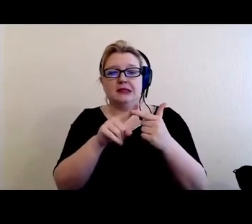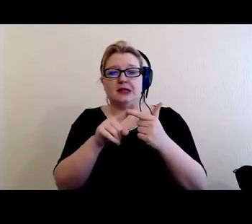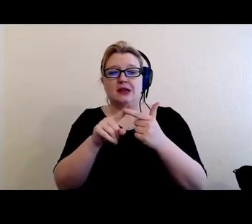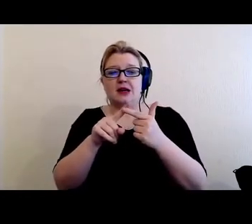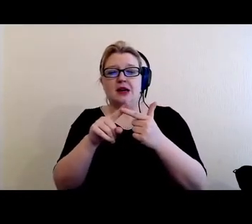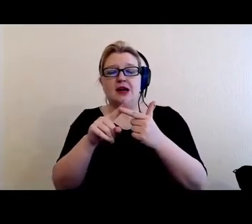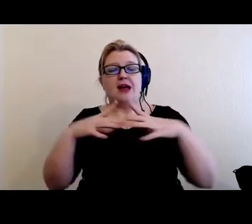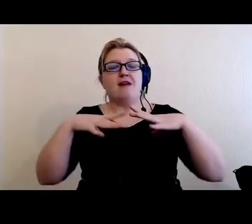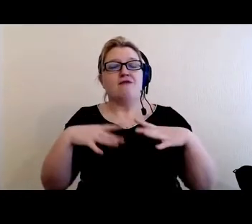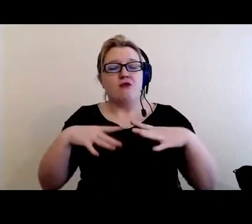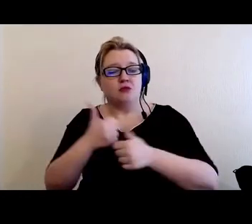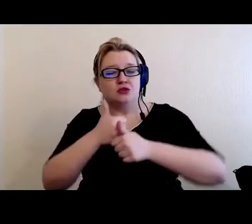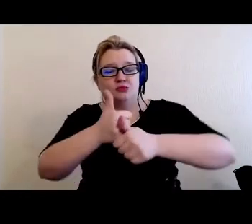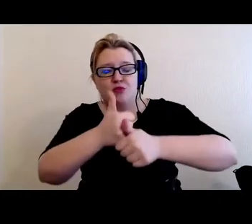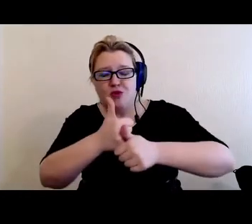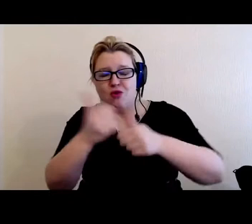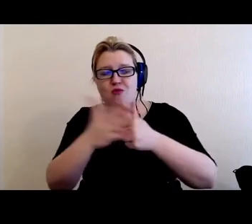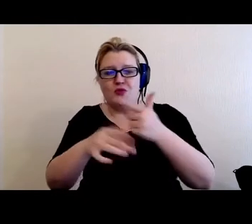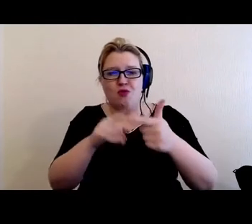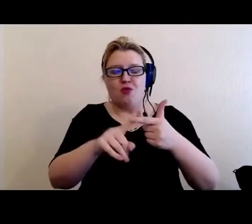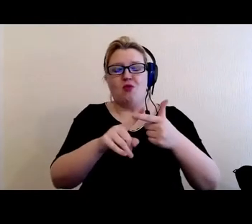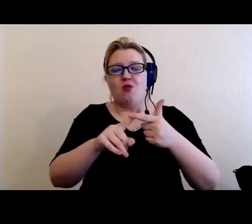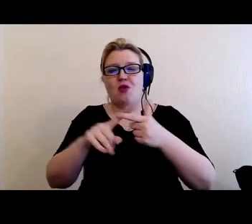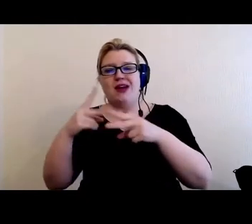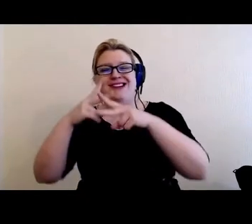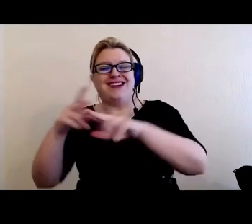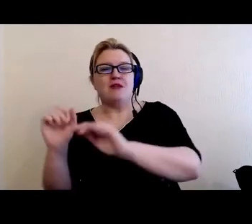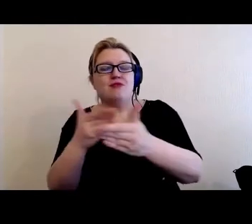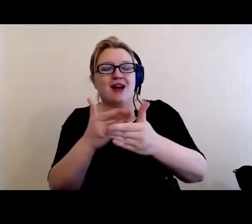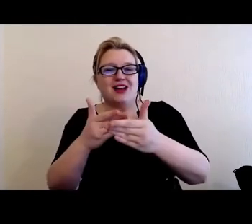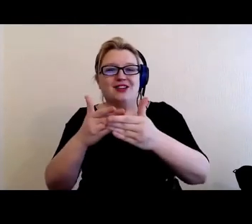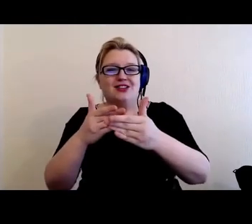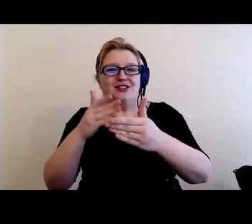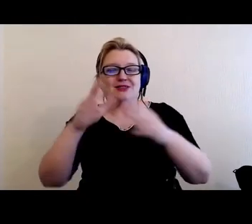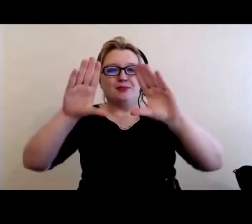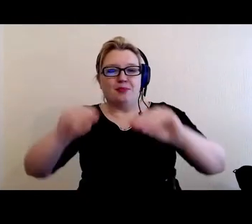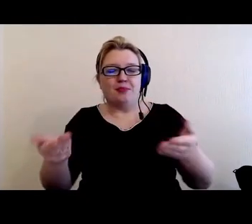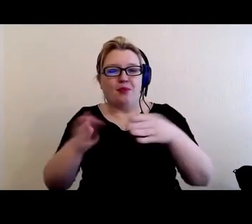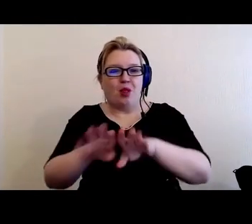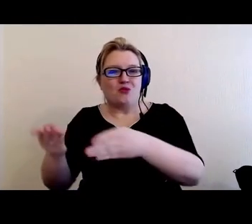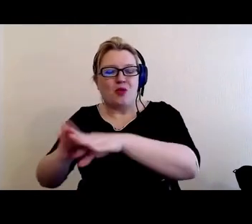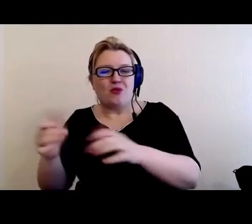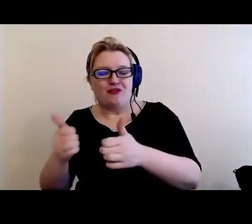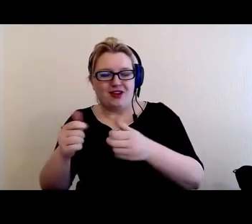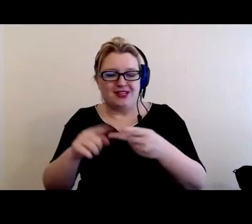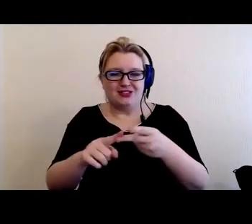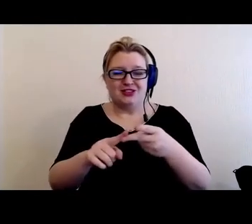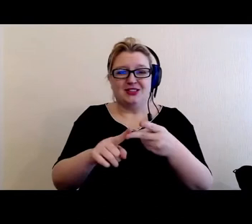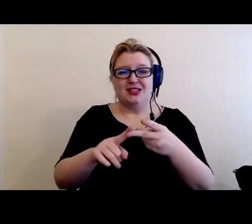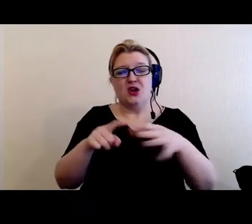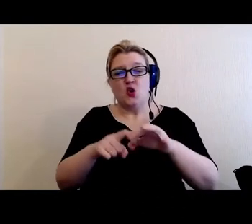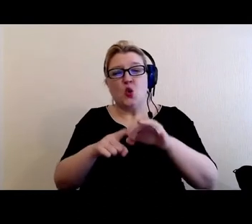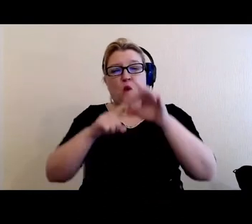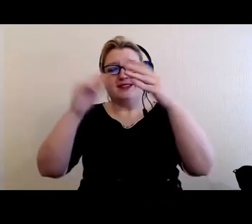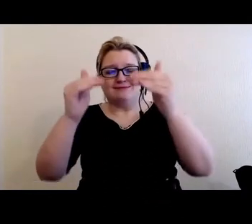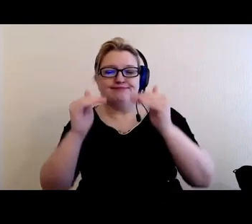increasingly fragile and a number are leaving the market, meaning in some areas there isn't enough care. Quality might not be as much as we would like it